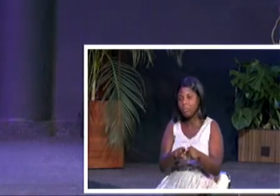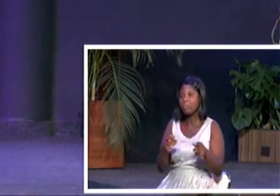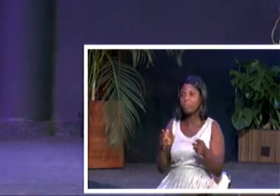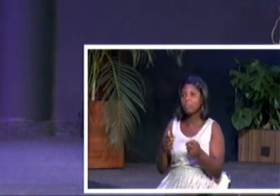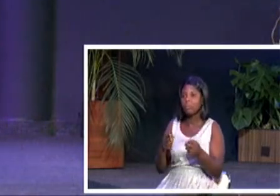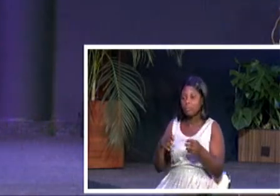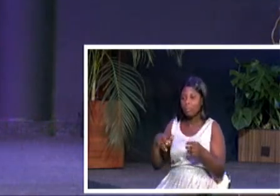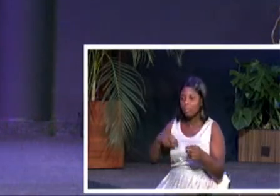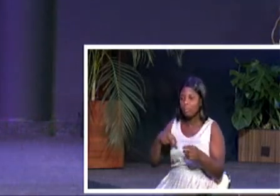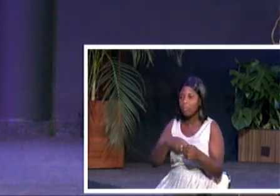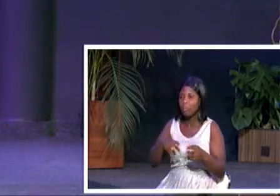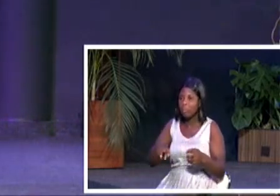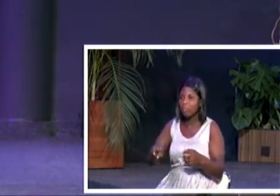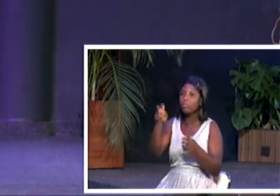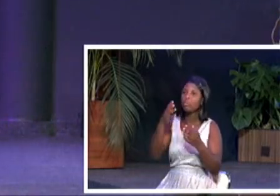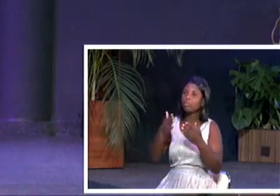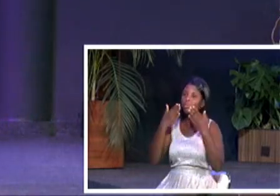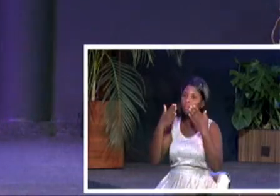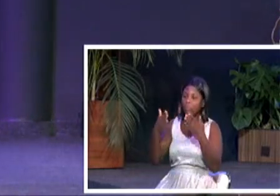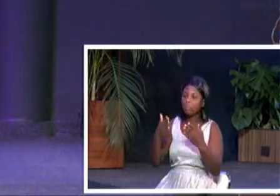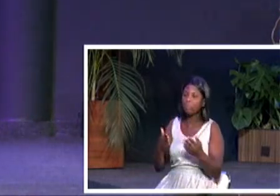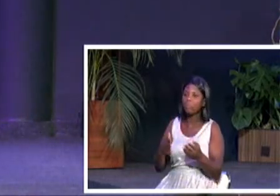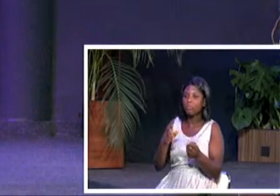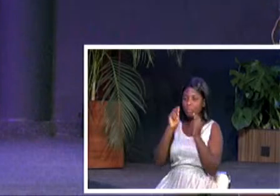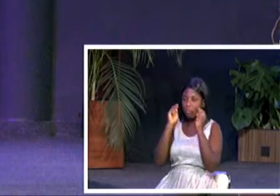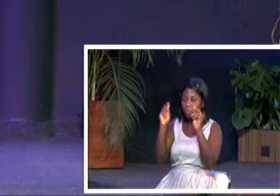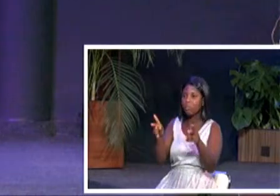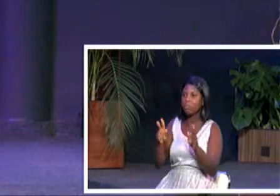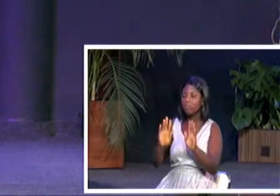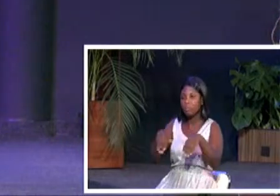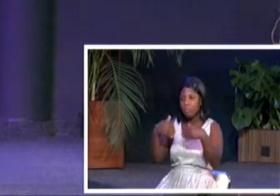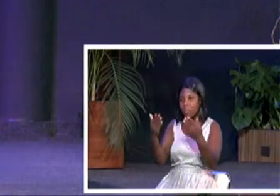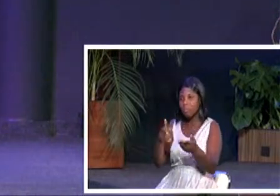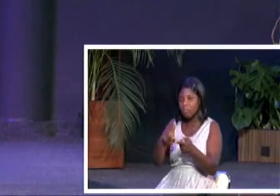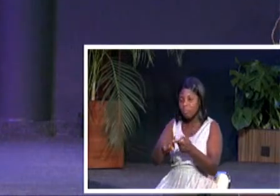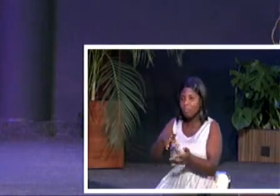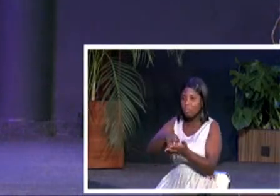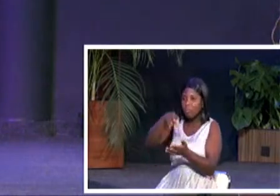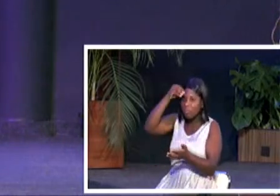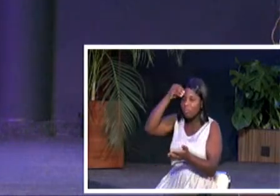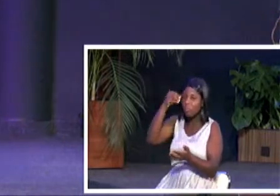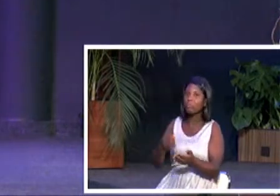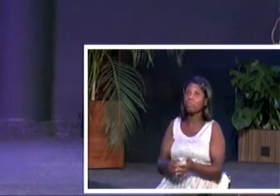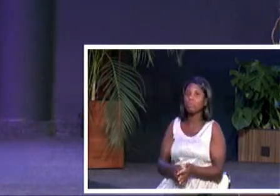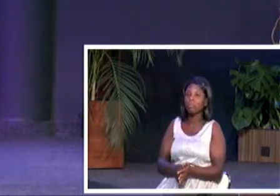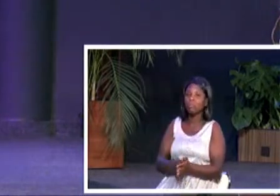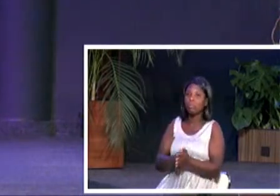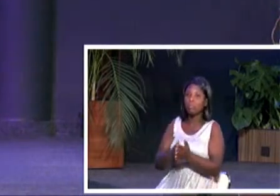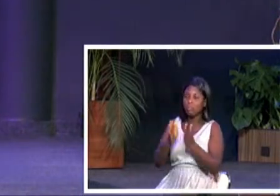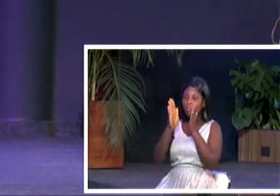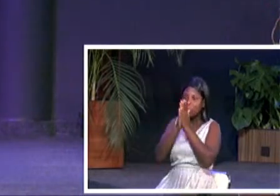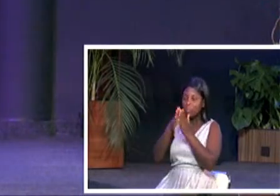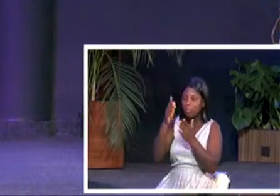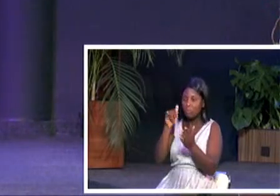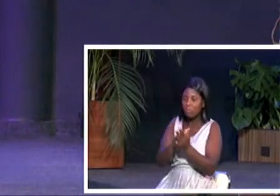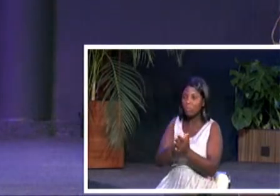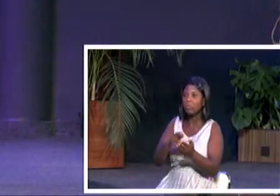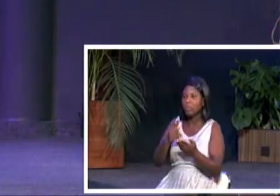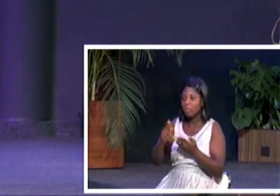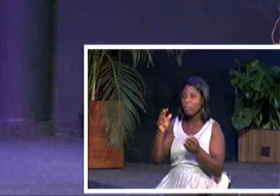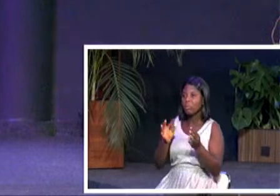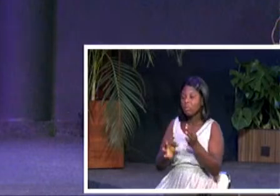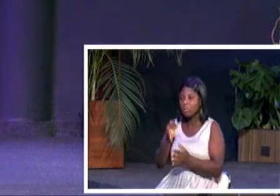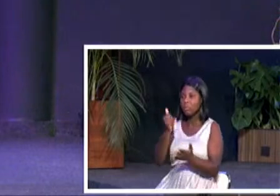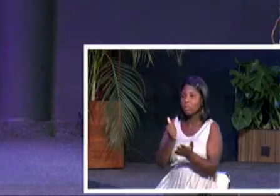an opportunity to meet, learn, and grow. We pray for the presence of the Holy Spirit to bring guidance and wisdom, and